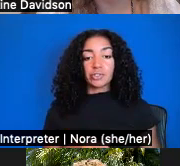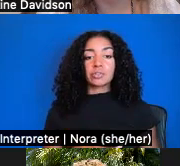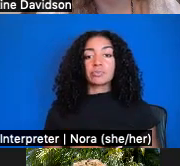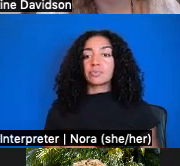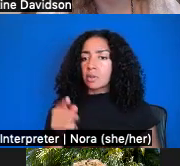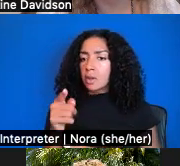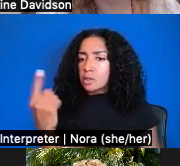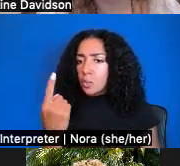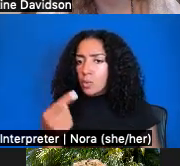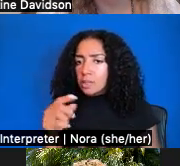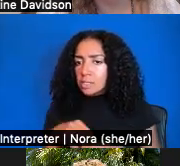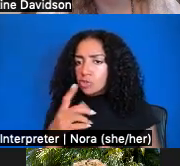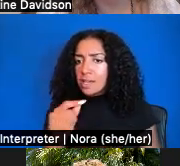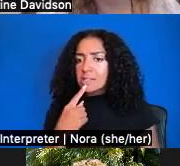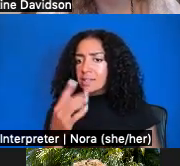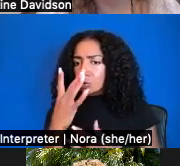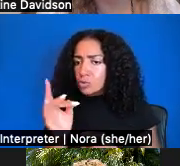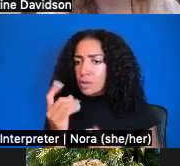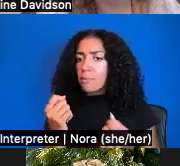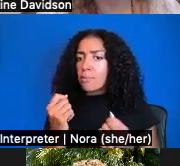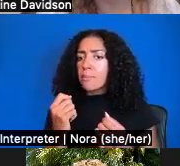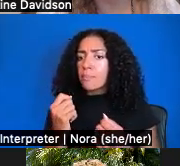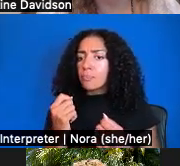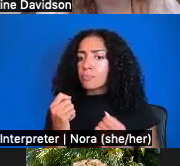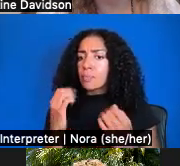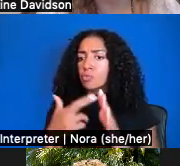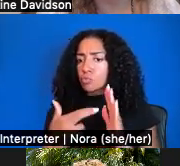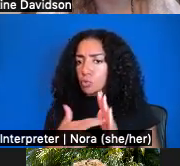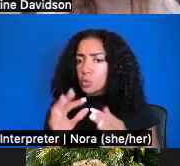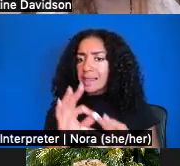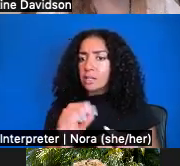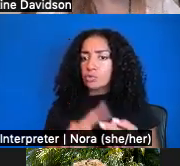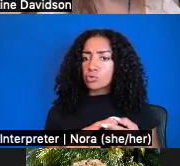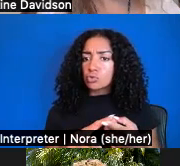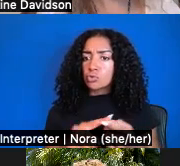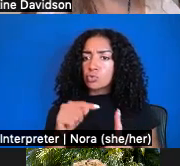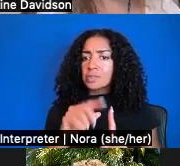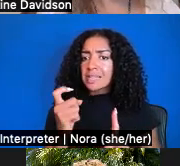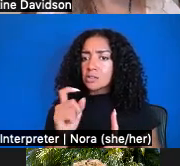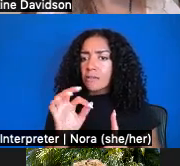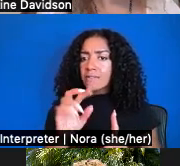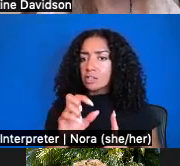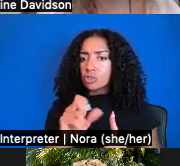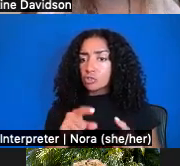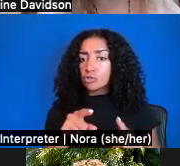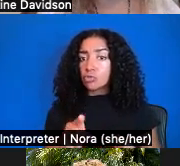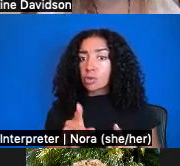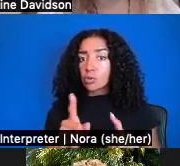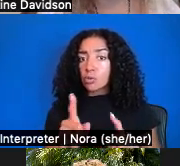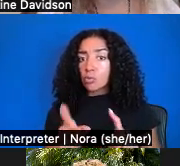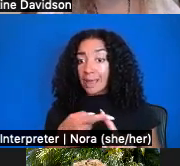release, and communities don't want to live by them. But when someone says they are a victim, people don't believe it. Ashley,